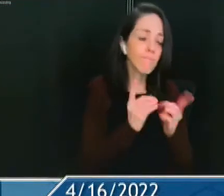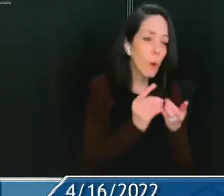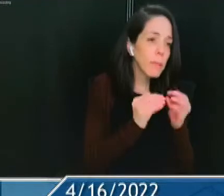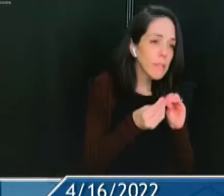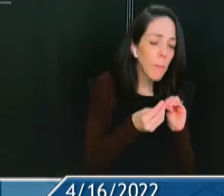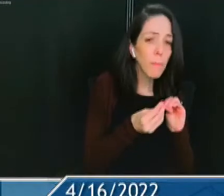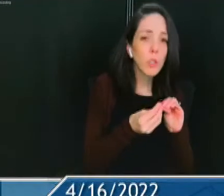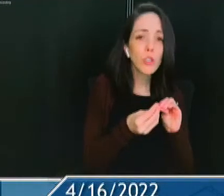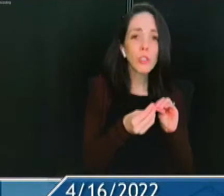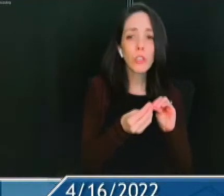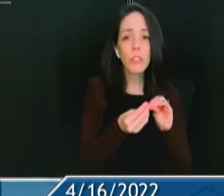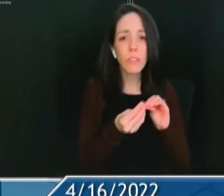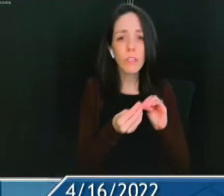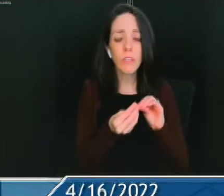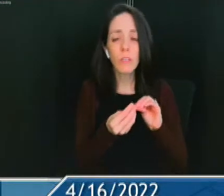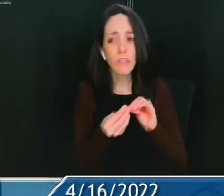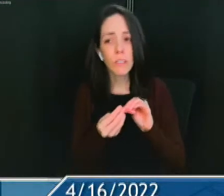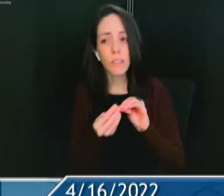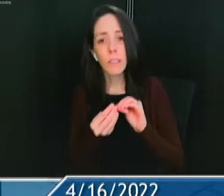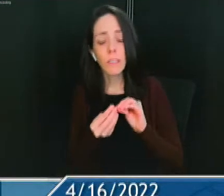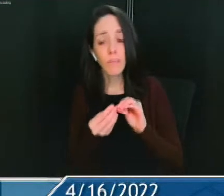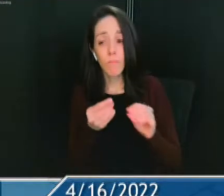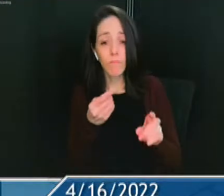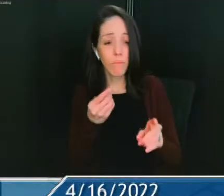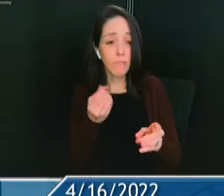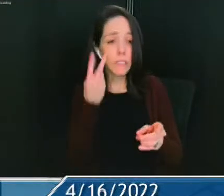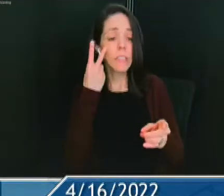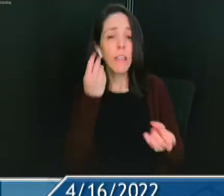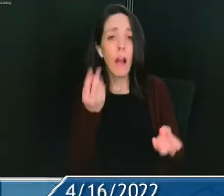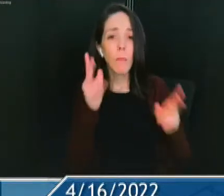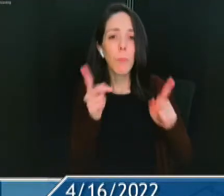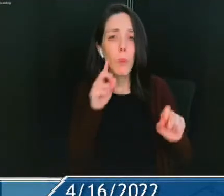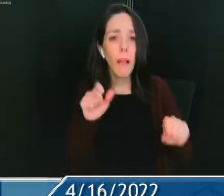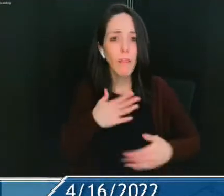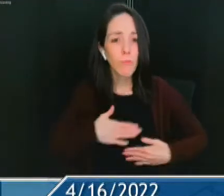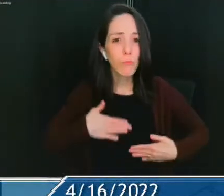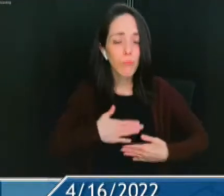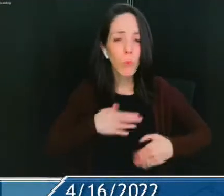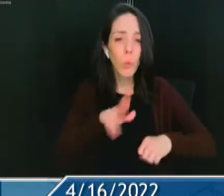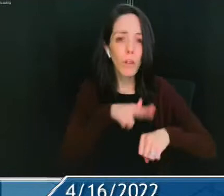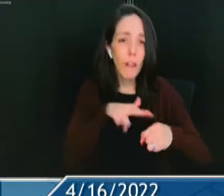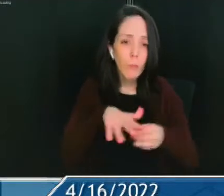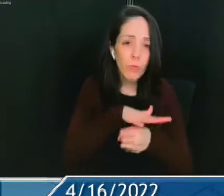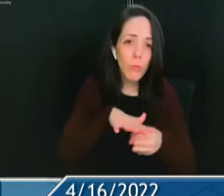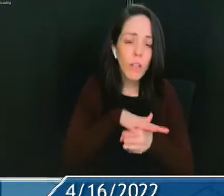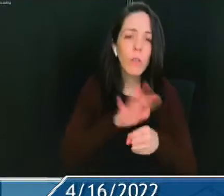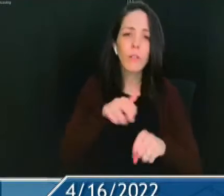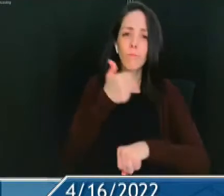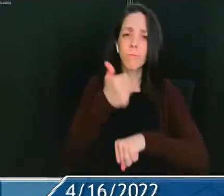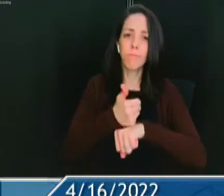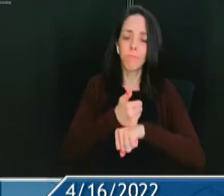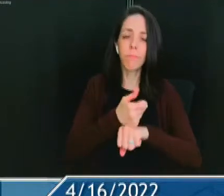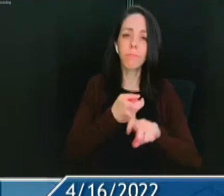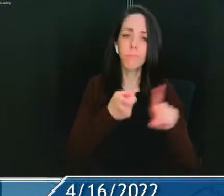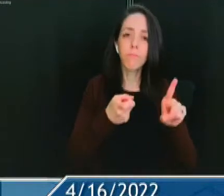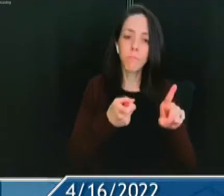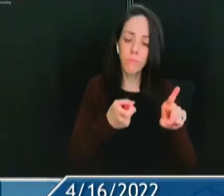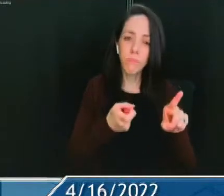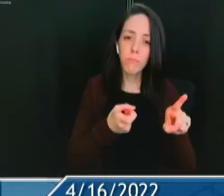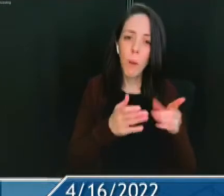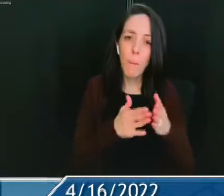Portland's residents enjoying easy access to parks and natural areas and figures published by the Trust for Public Land suggests